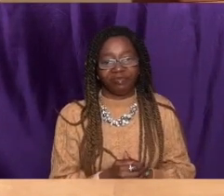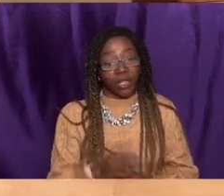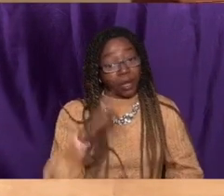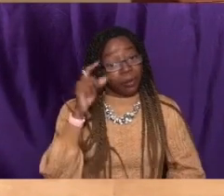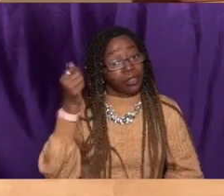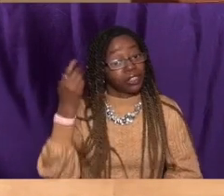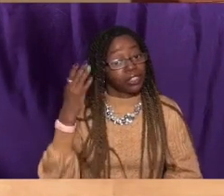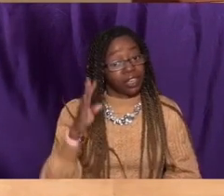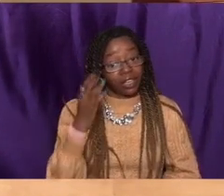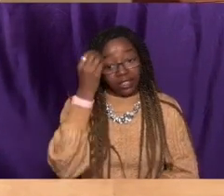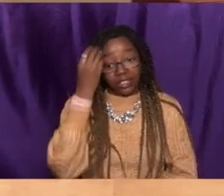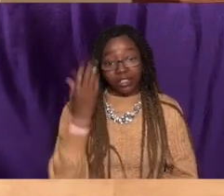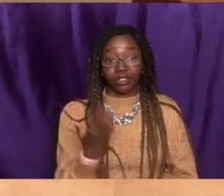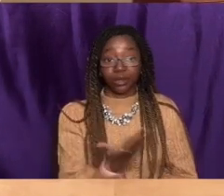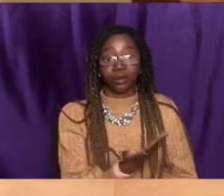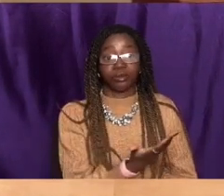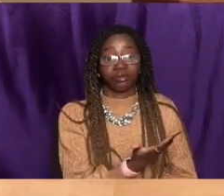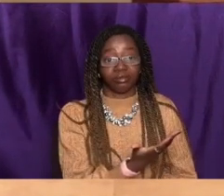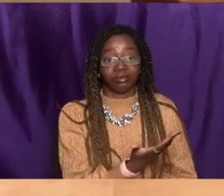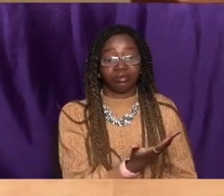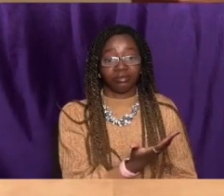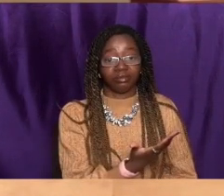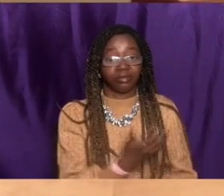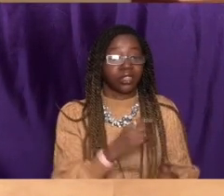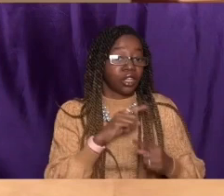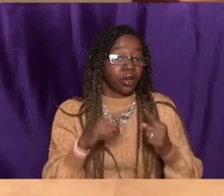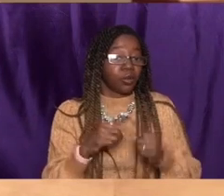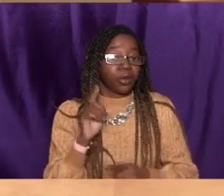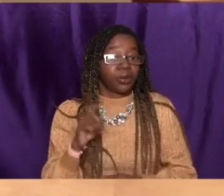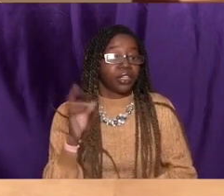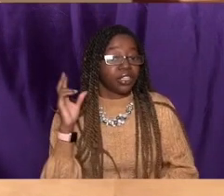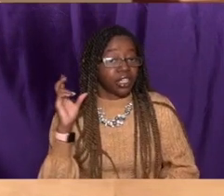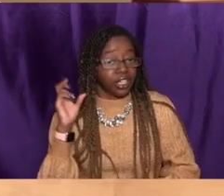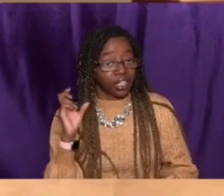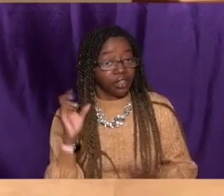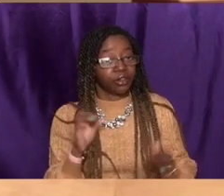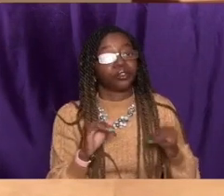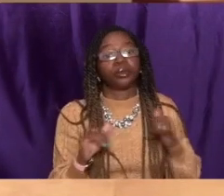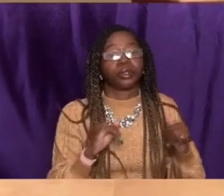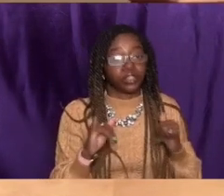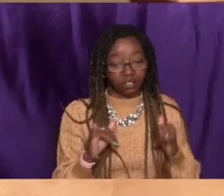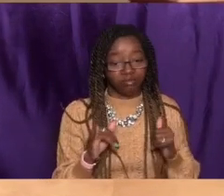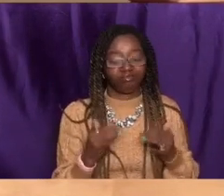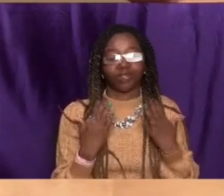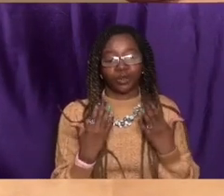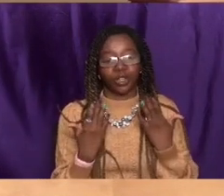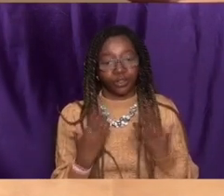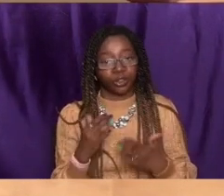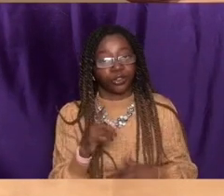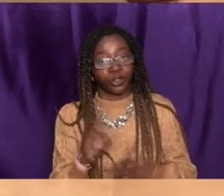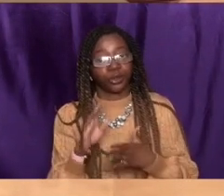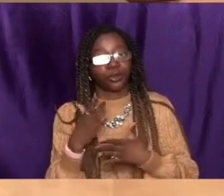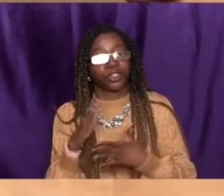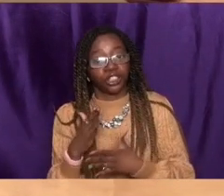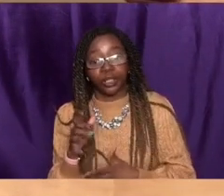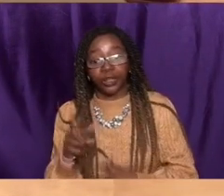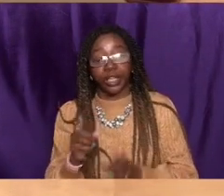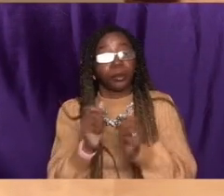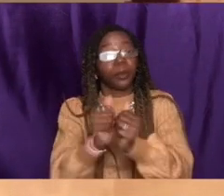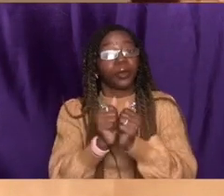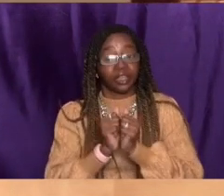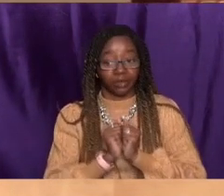Because God lets us know when we need to hear from each other. So I'm grateful for you sharing him with